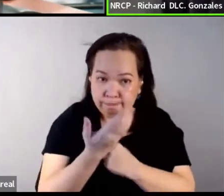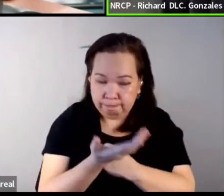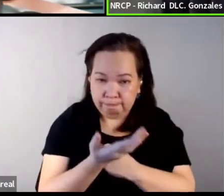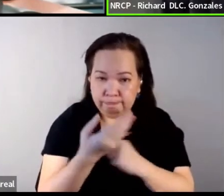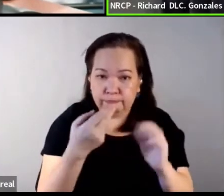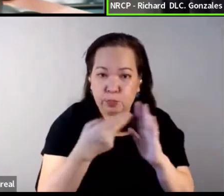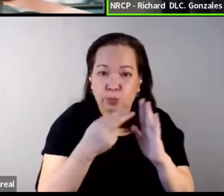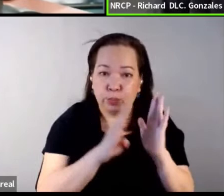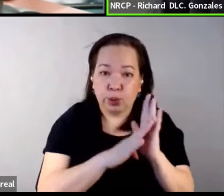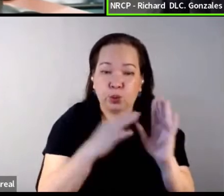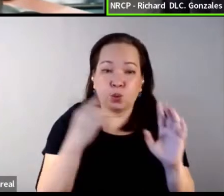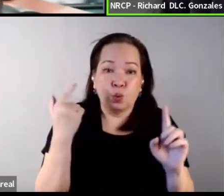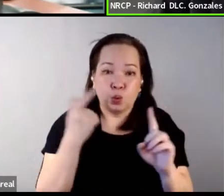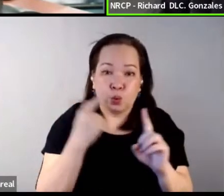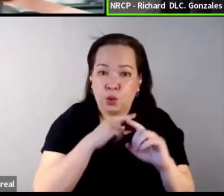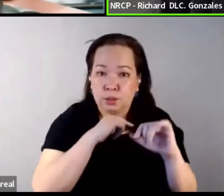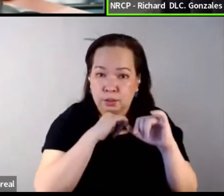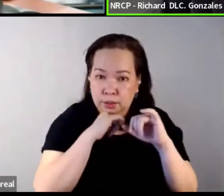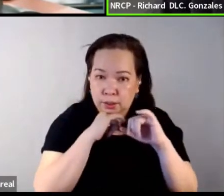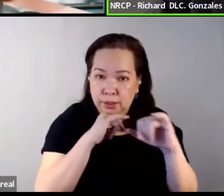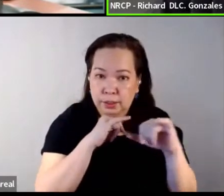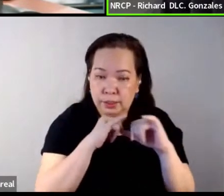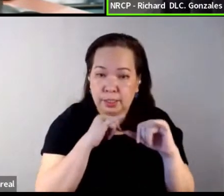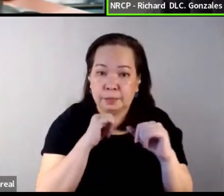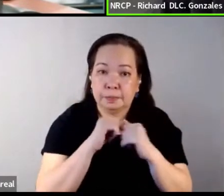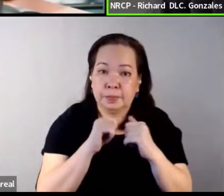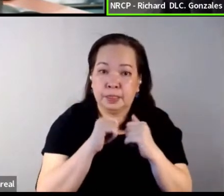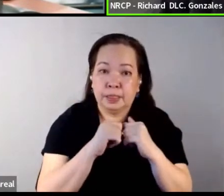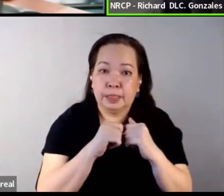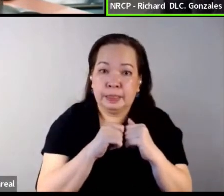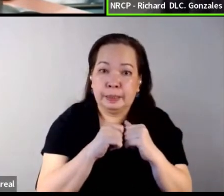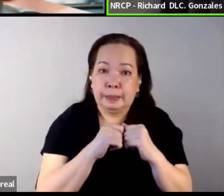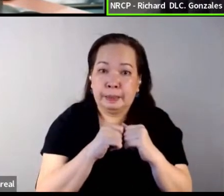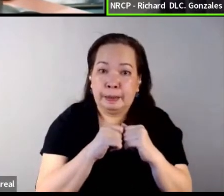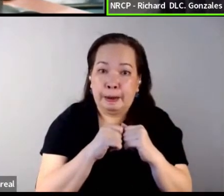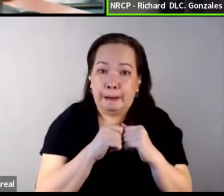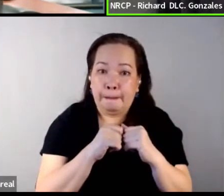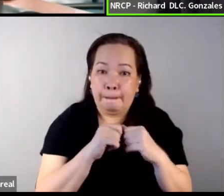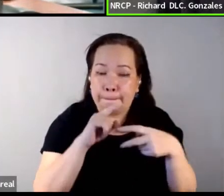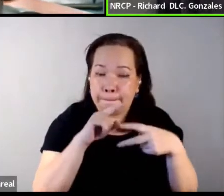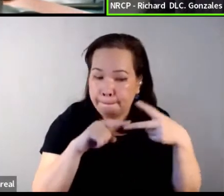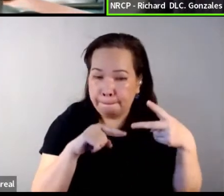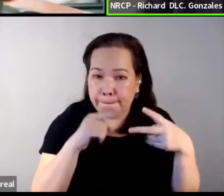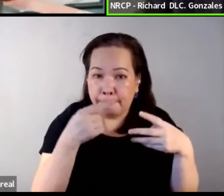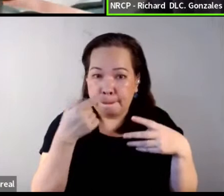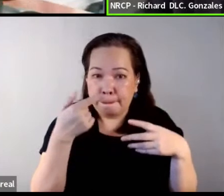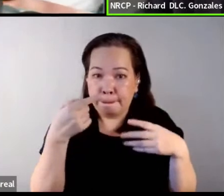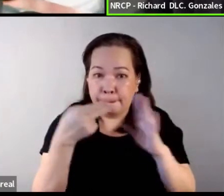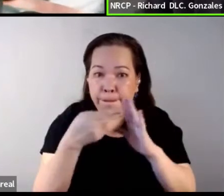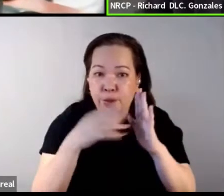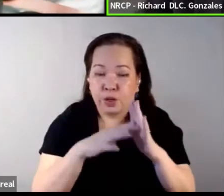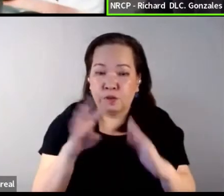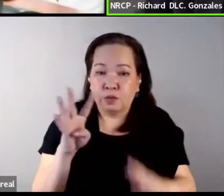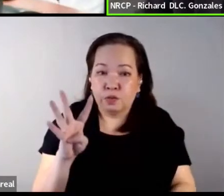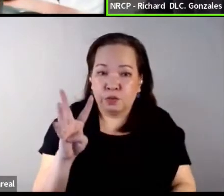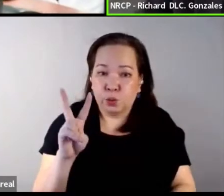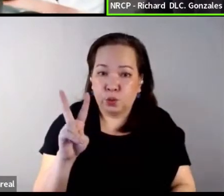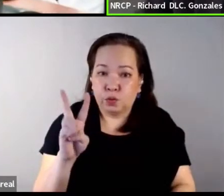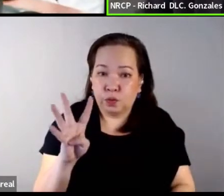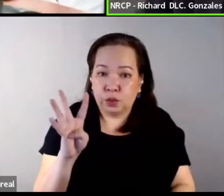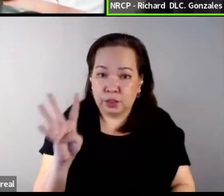whose objectives are similar. When I say the House bills, these are all the House bill 40 to